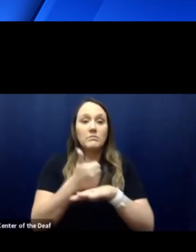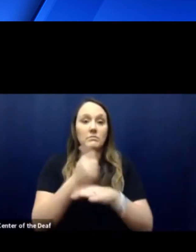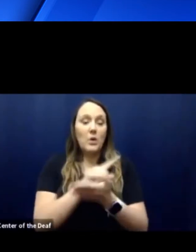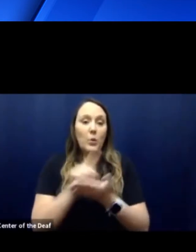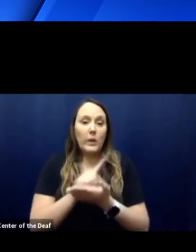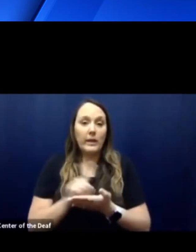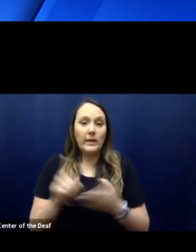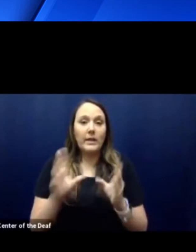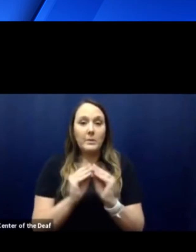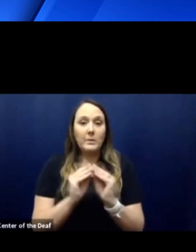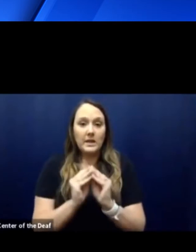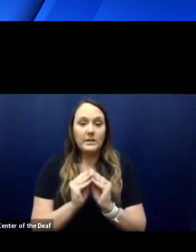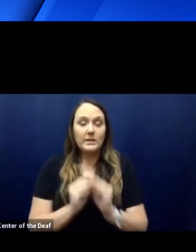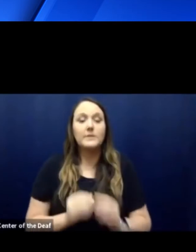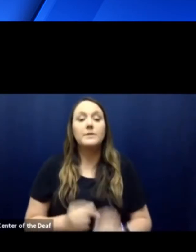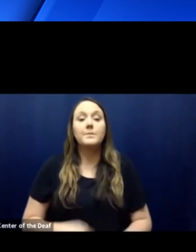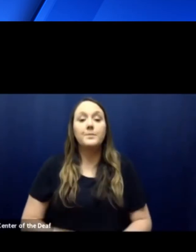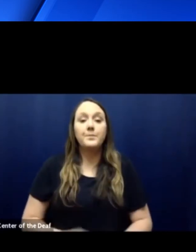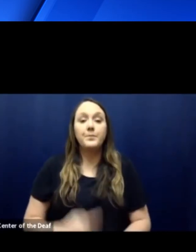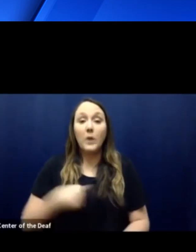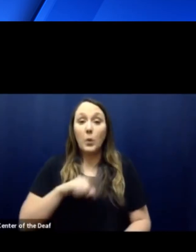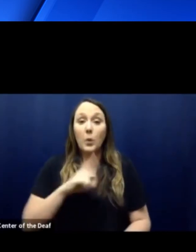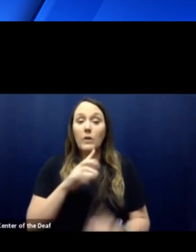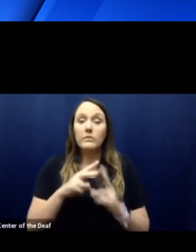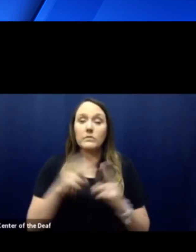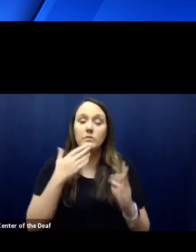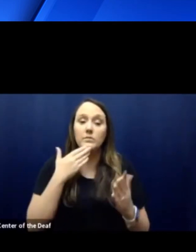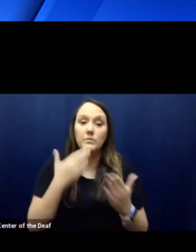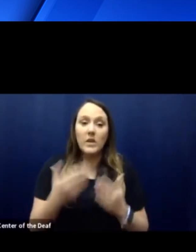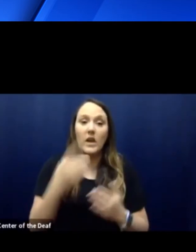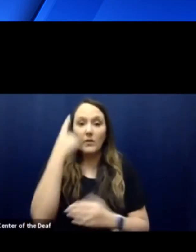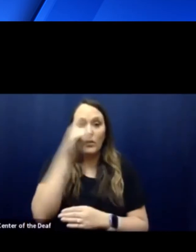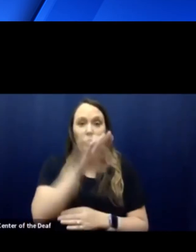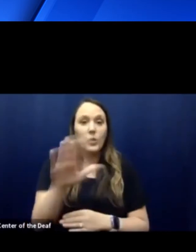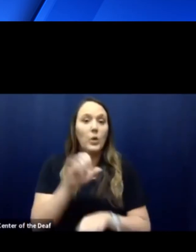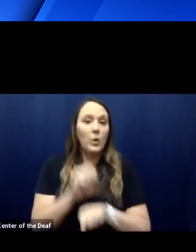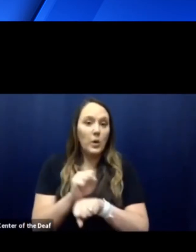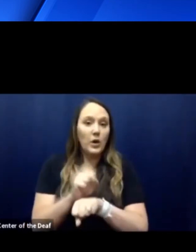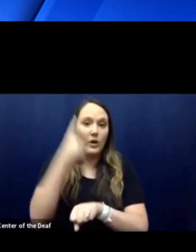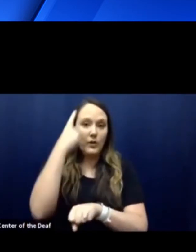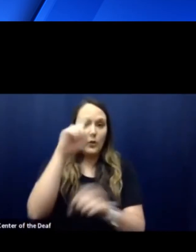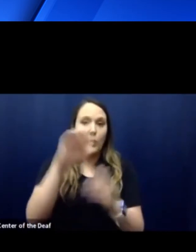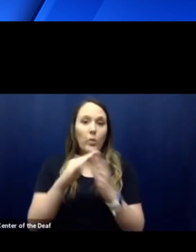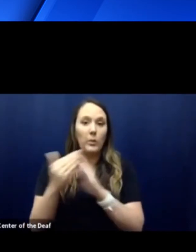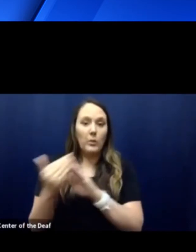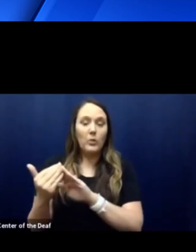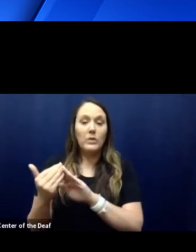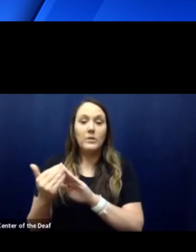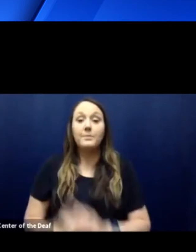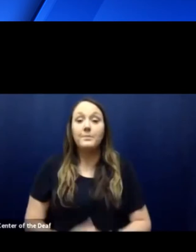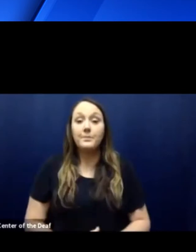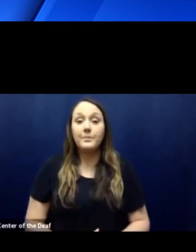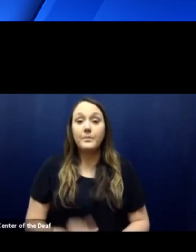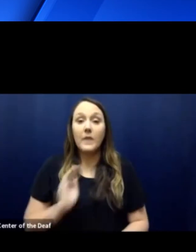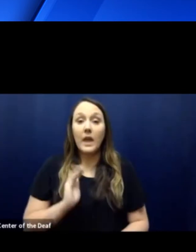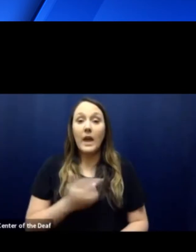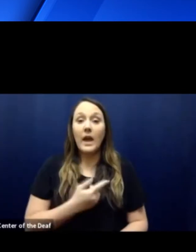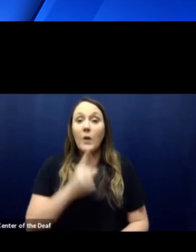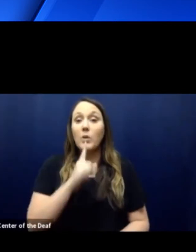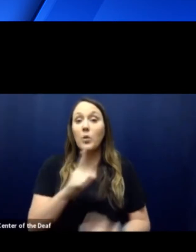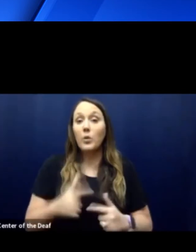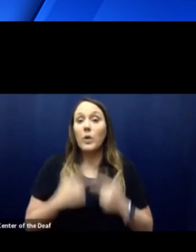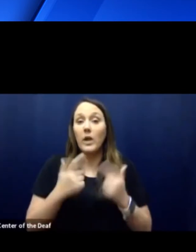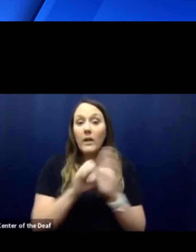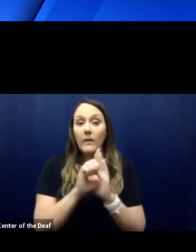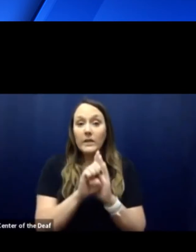meetings. We are incredibly grateful for the work that you do for this community. Our real-life example